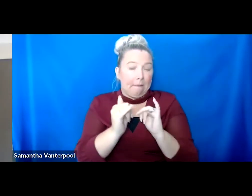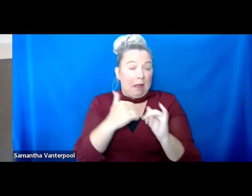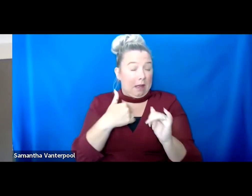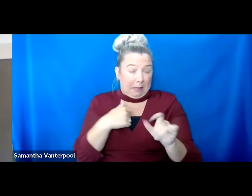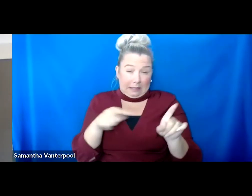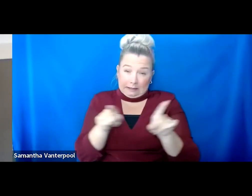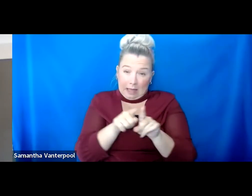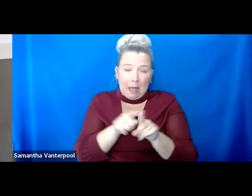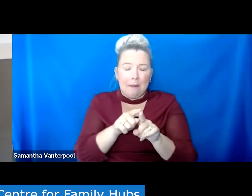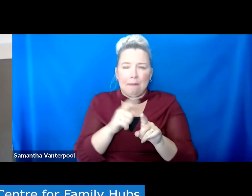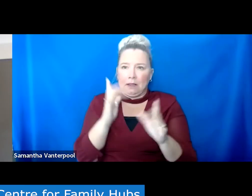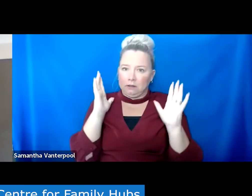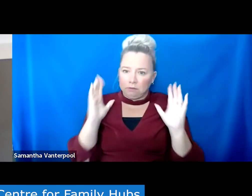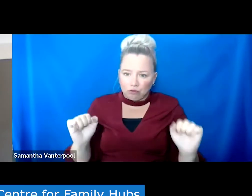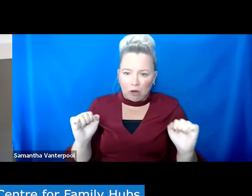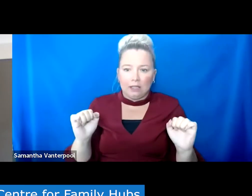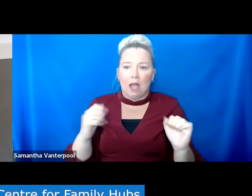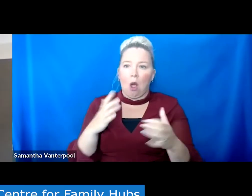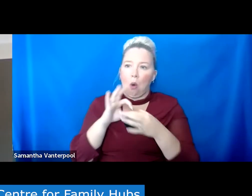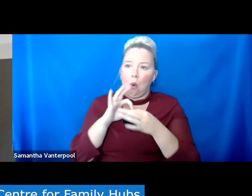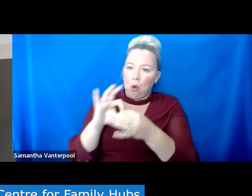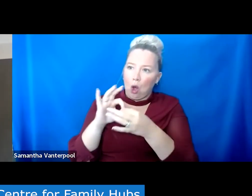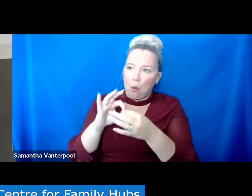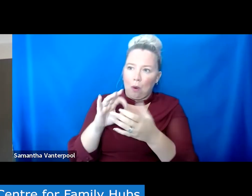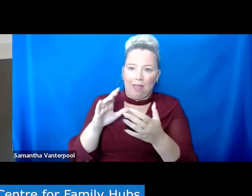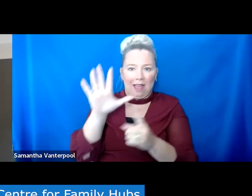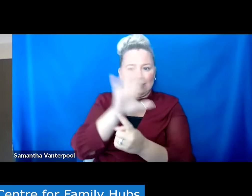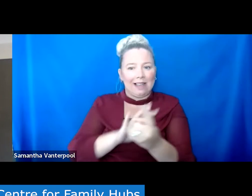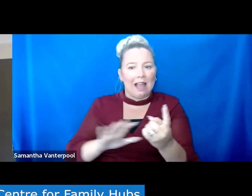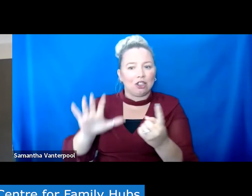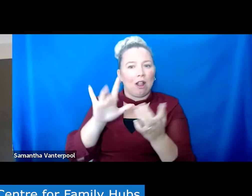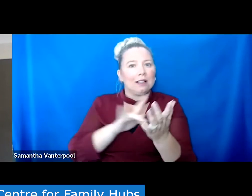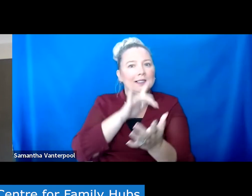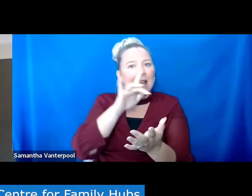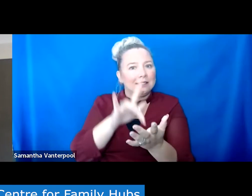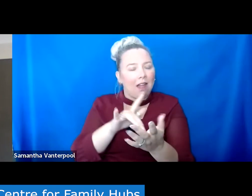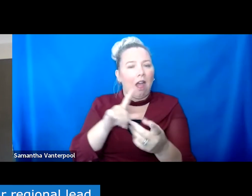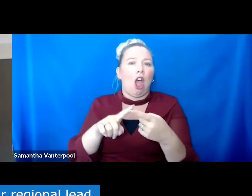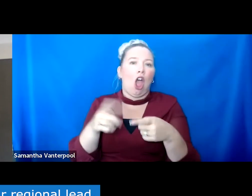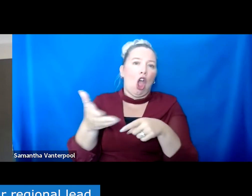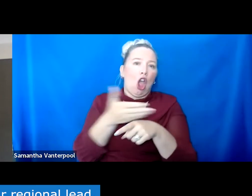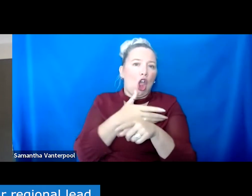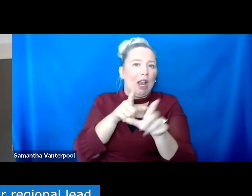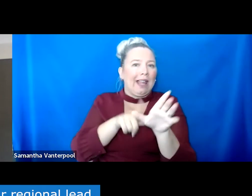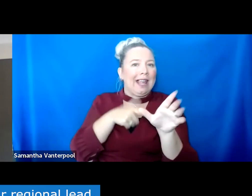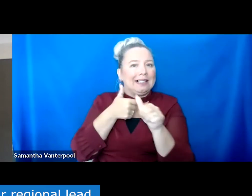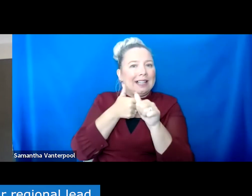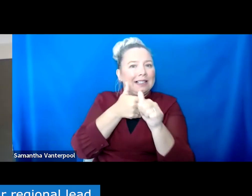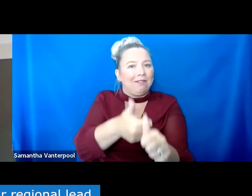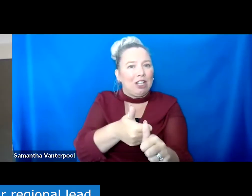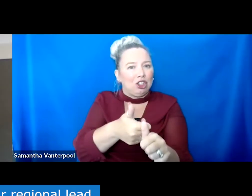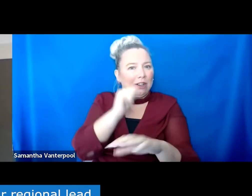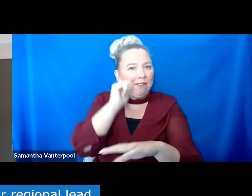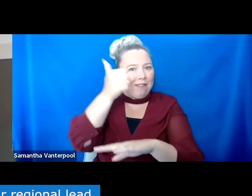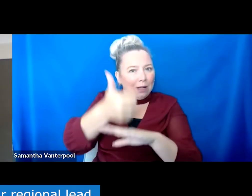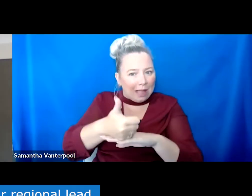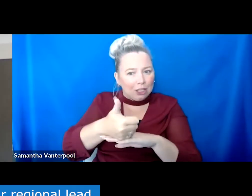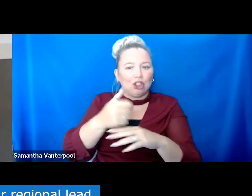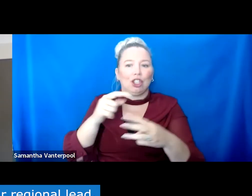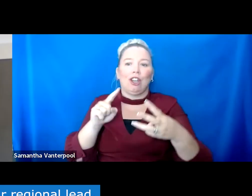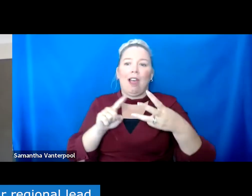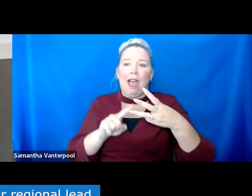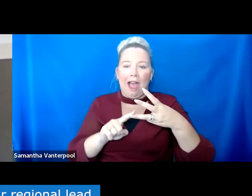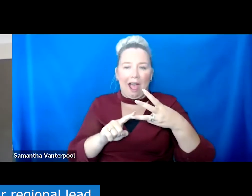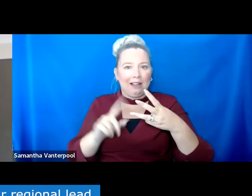an opportunity to work with the National Centre for Family Hubs and the Early Intervention Foundation, and also our regional